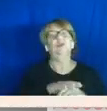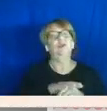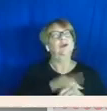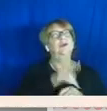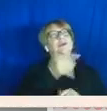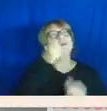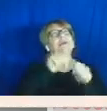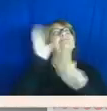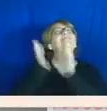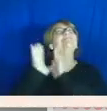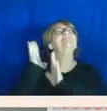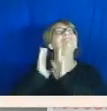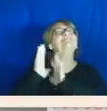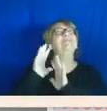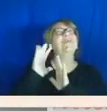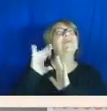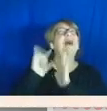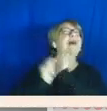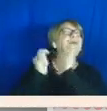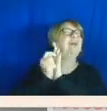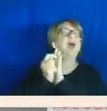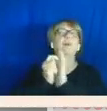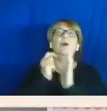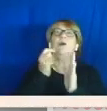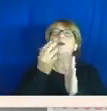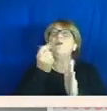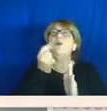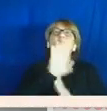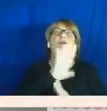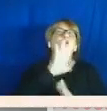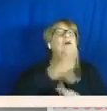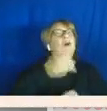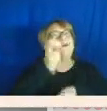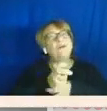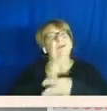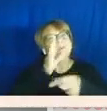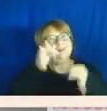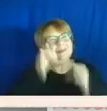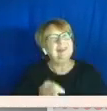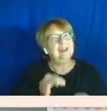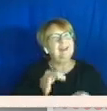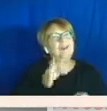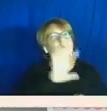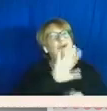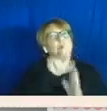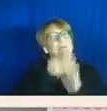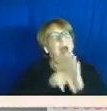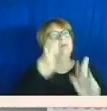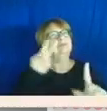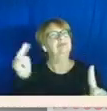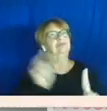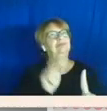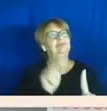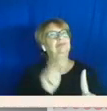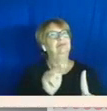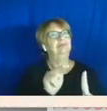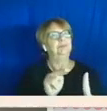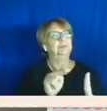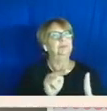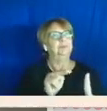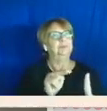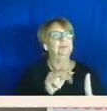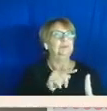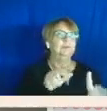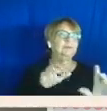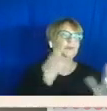of the really hardest decisions you had to make from a policy standpoint when you were doing those markups and putting those bills together?